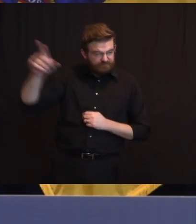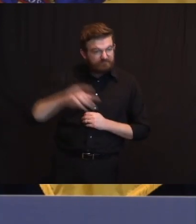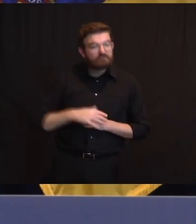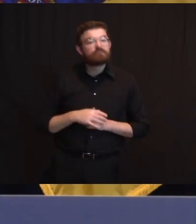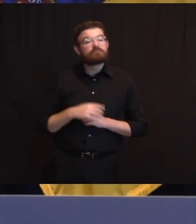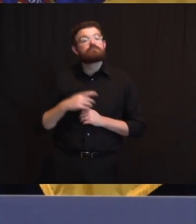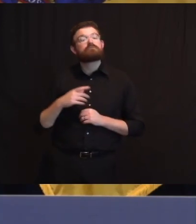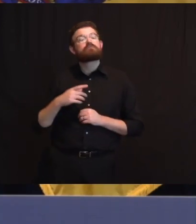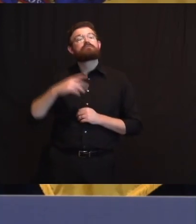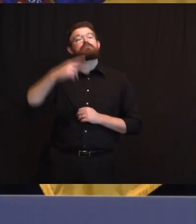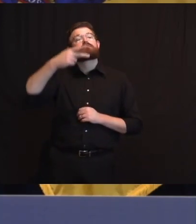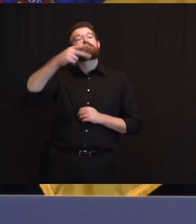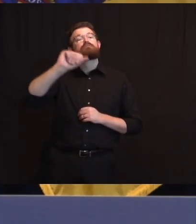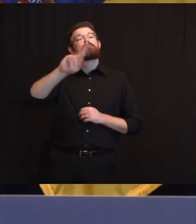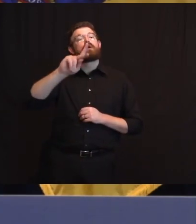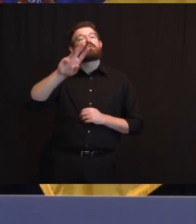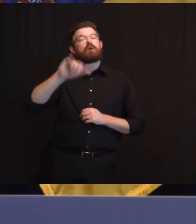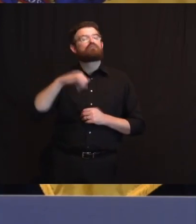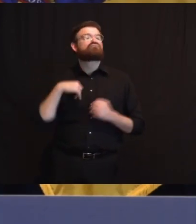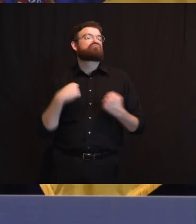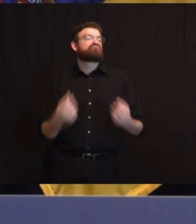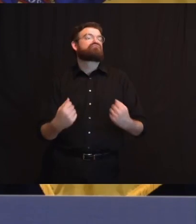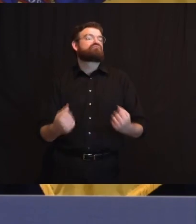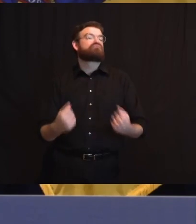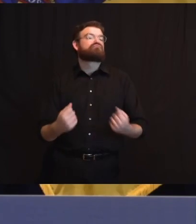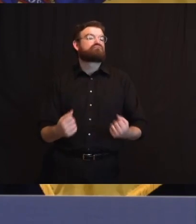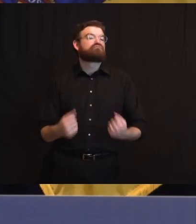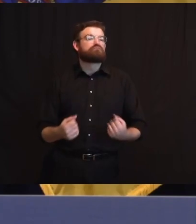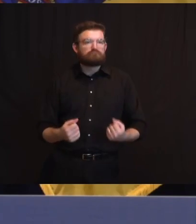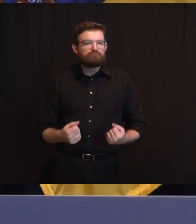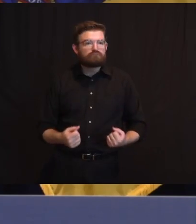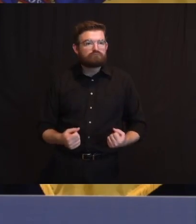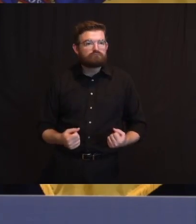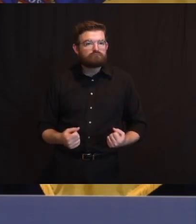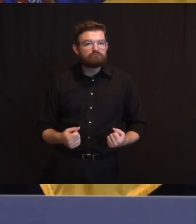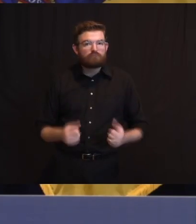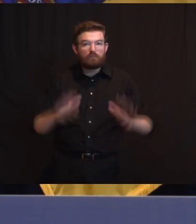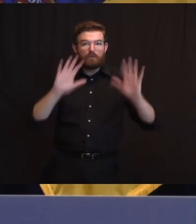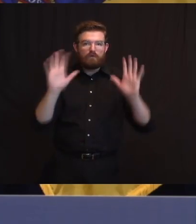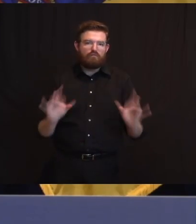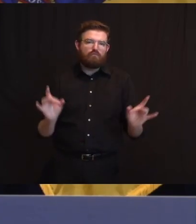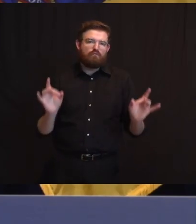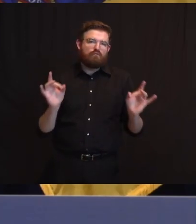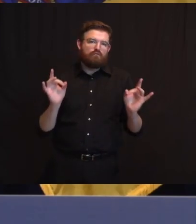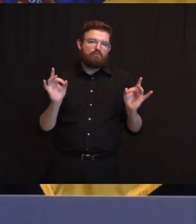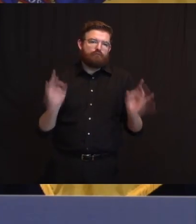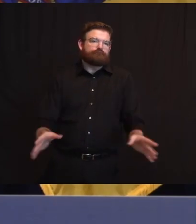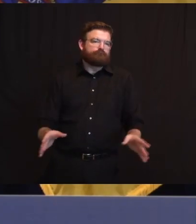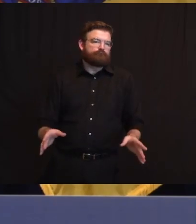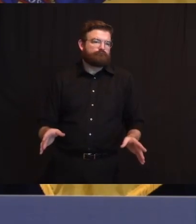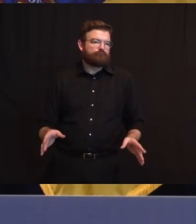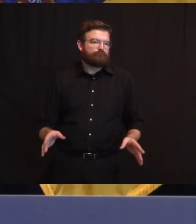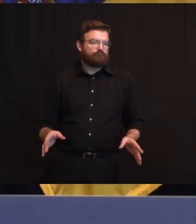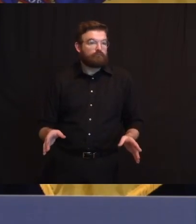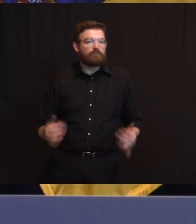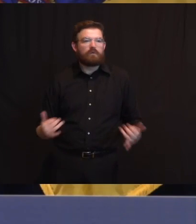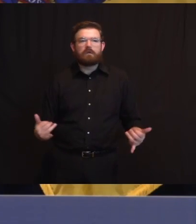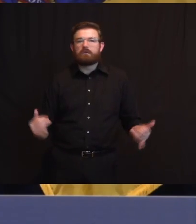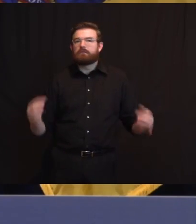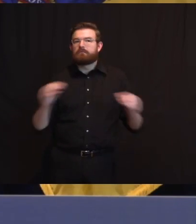8 o'clock last night. We literally couldn't see anything. The weather was so bad, and today we've got some more thunderstorms. It's a